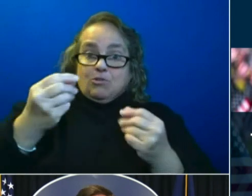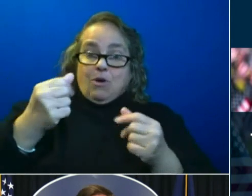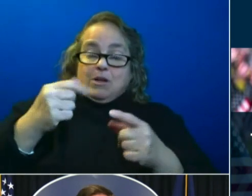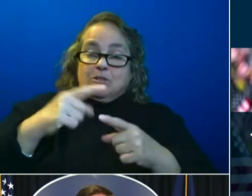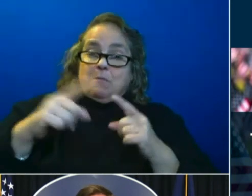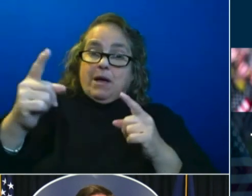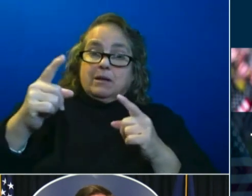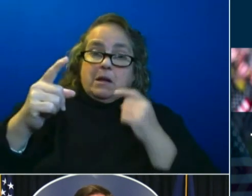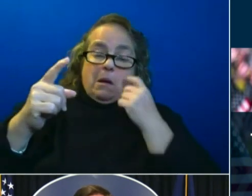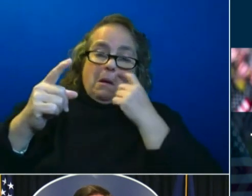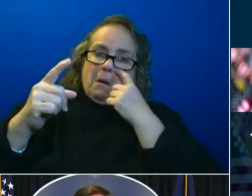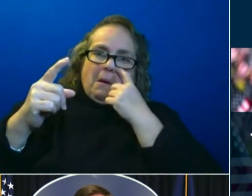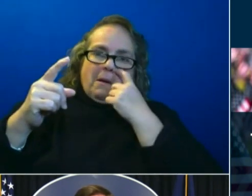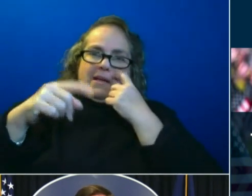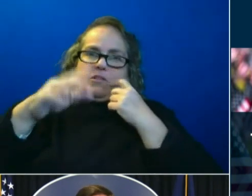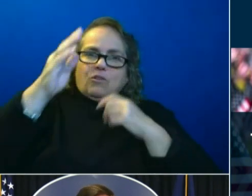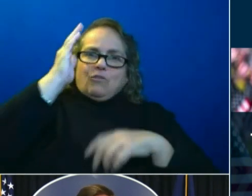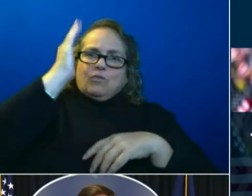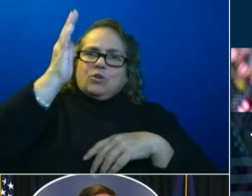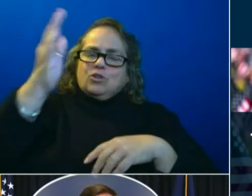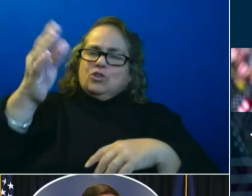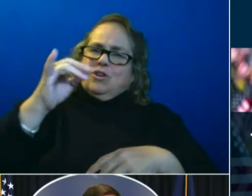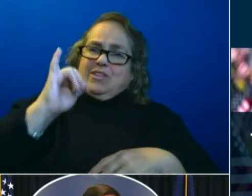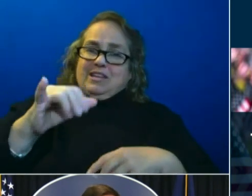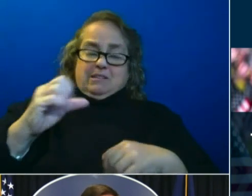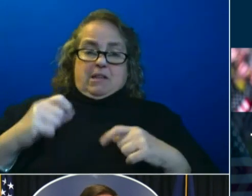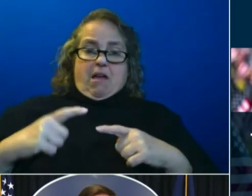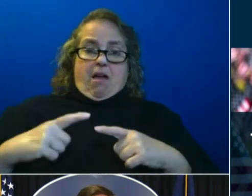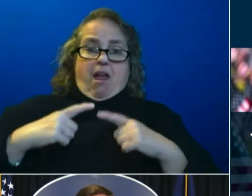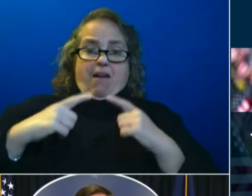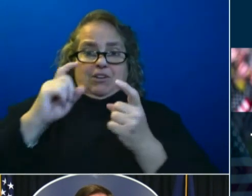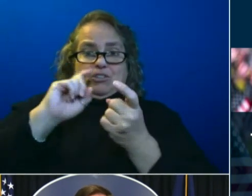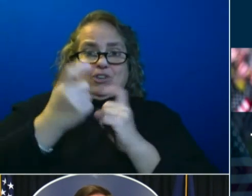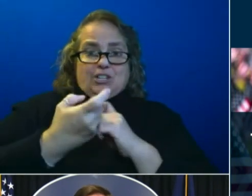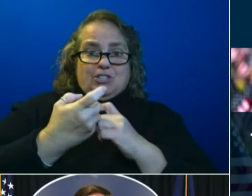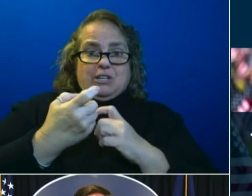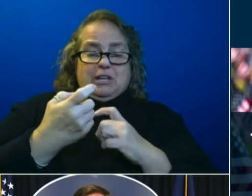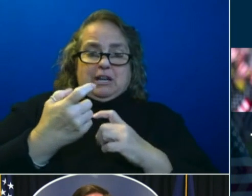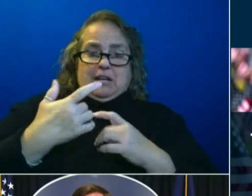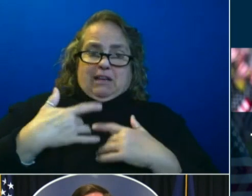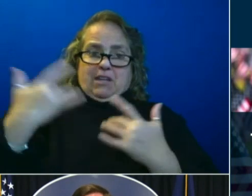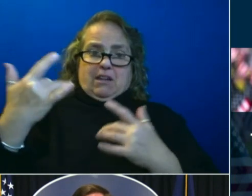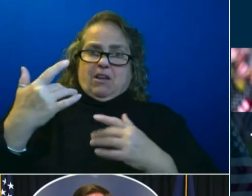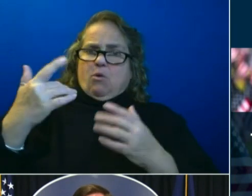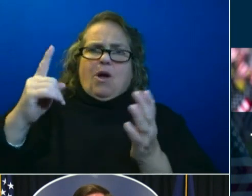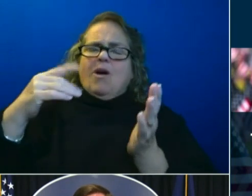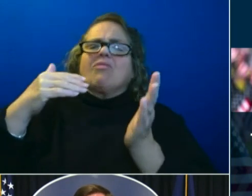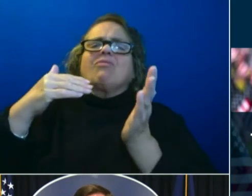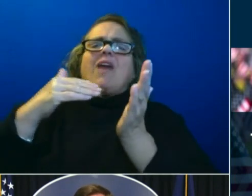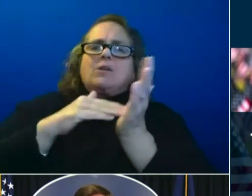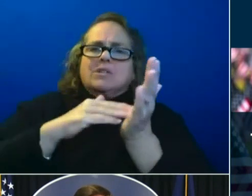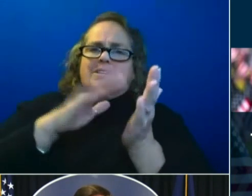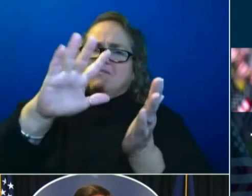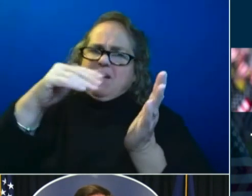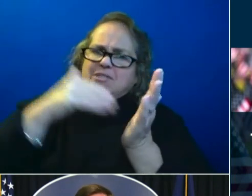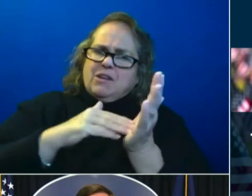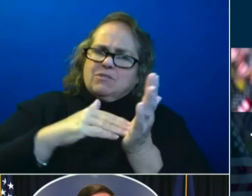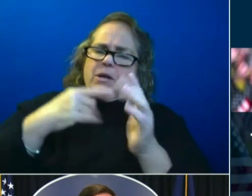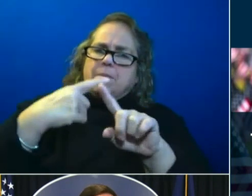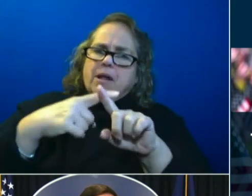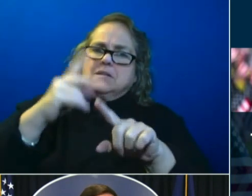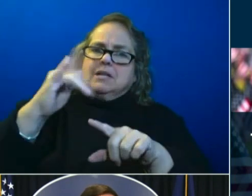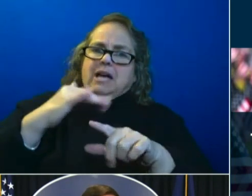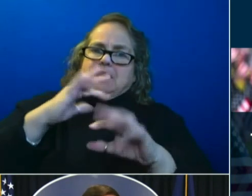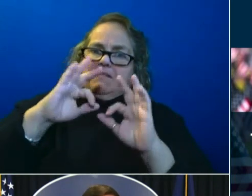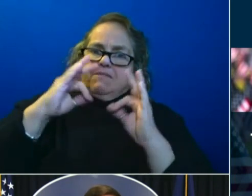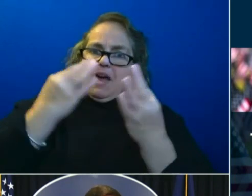a life-changing event where thousands, 5,000 plus of our Kentucky families will take pain and loss